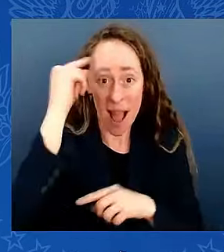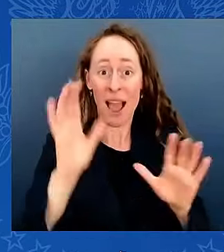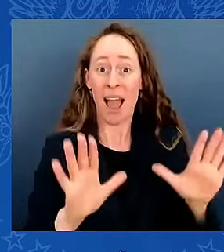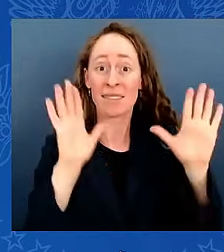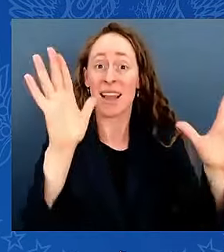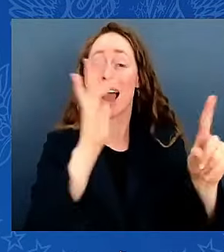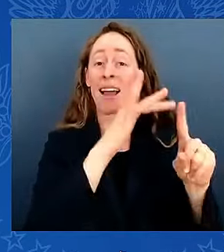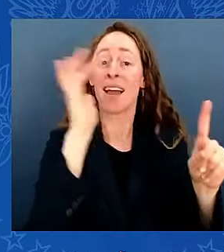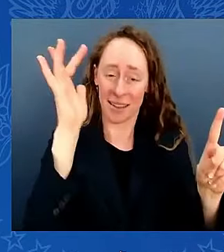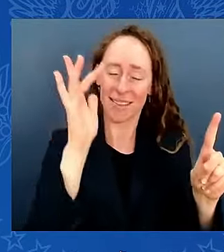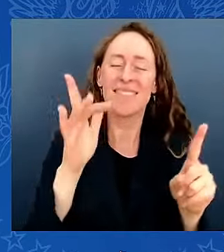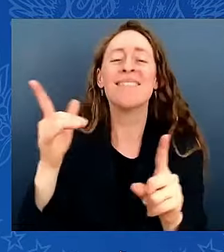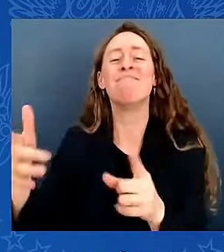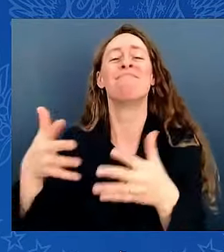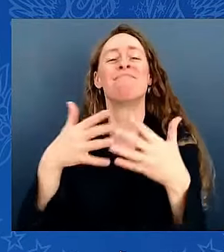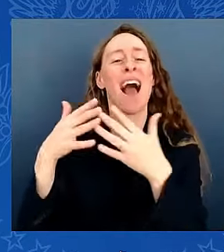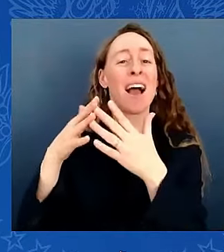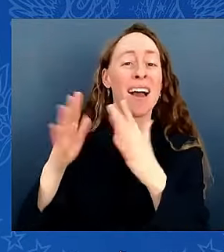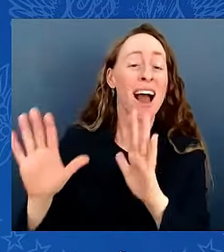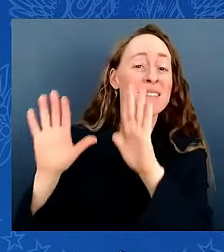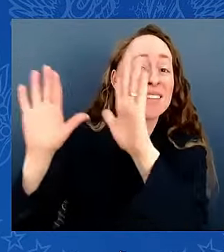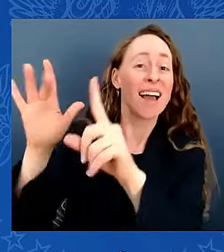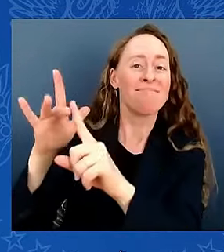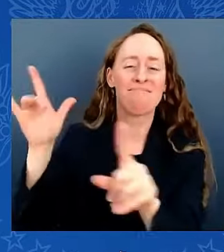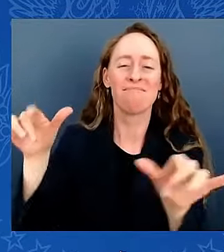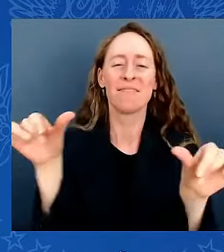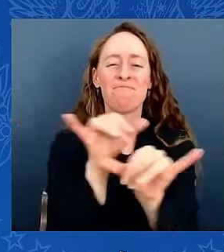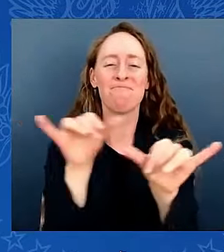like others are trying to. We make history.